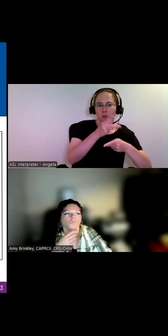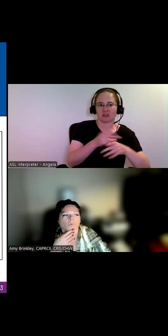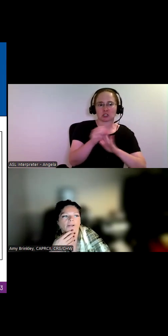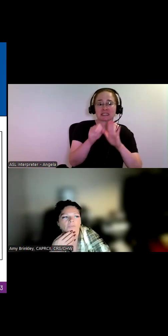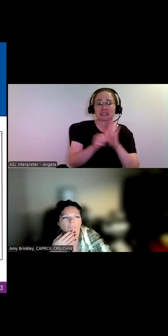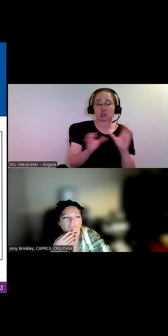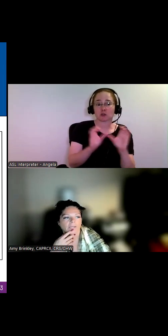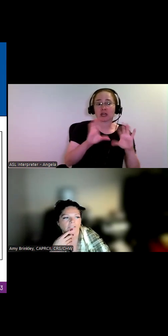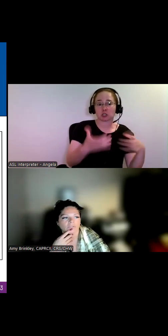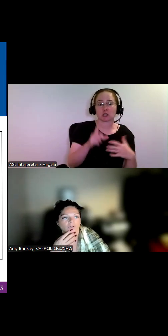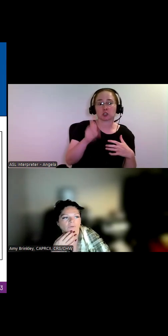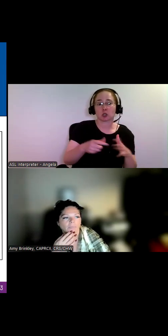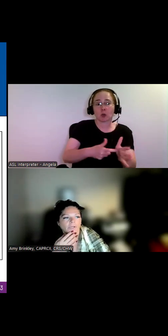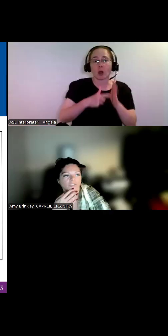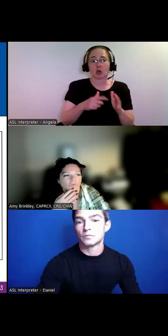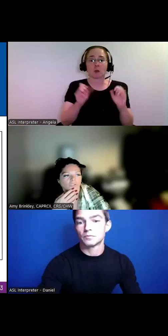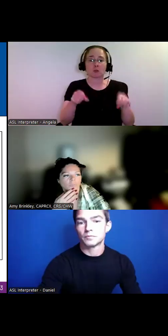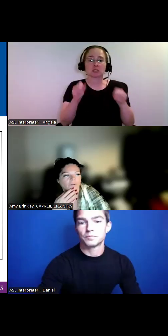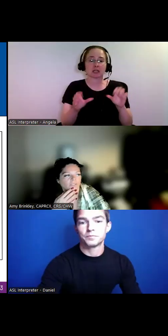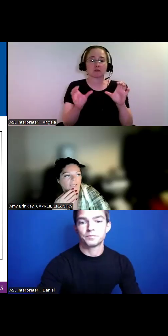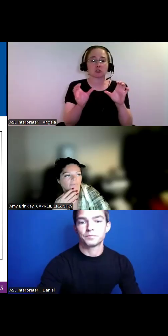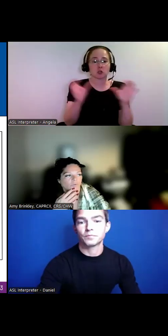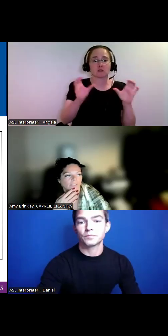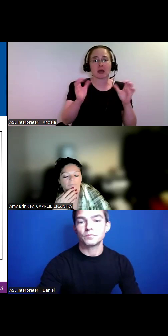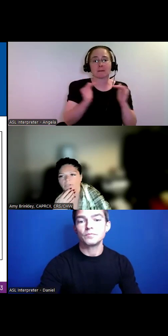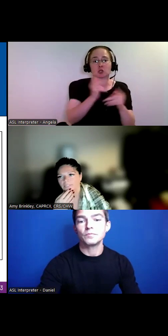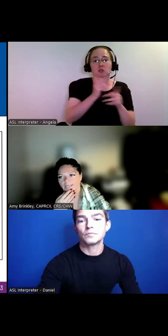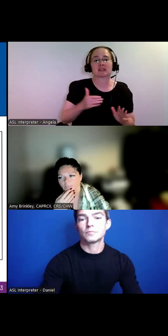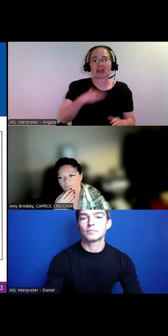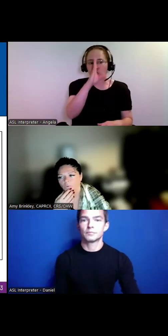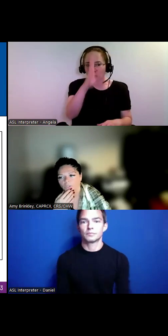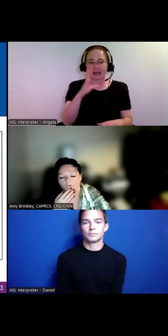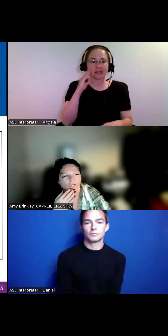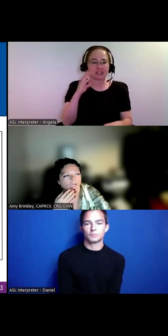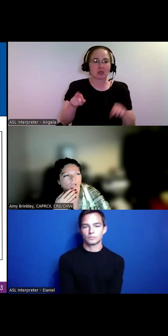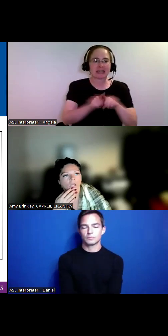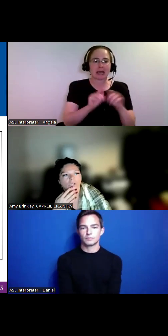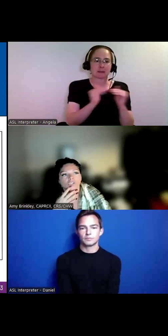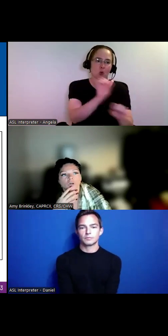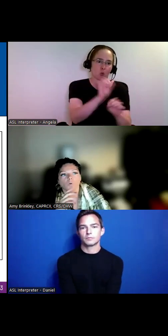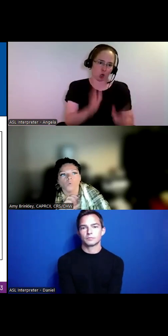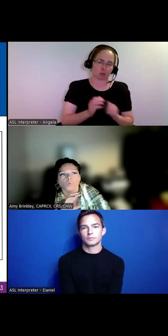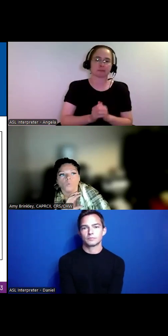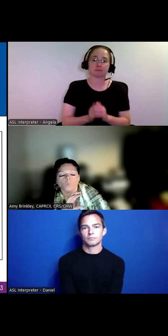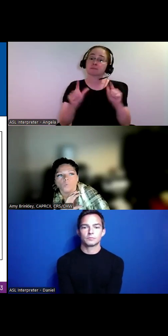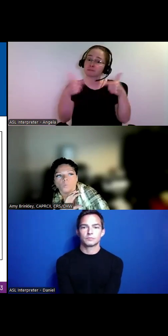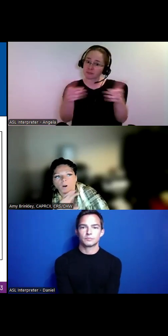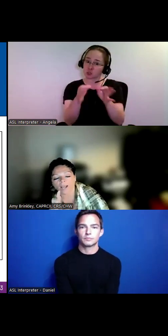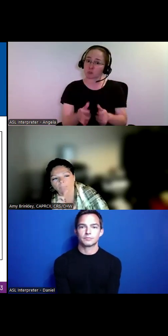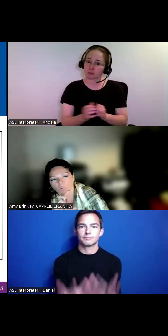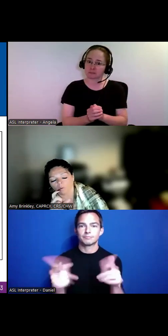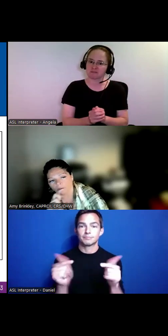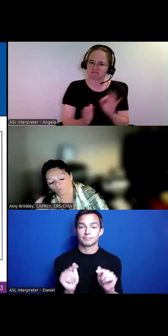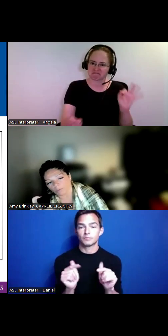entities should require that prospective certified peer supervisors have direct experience as a peer worker. So